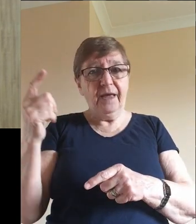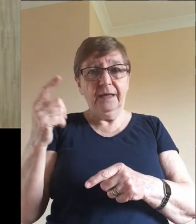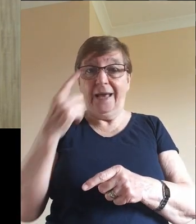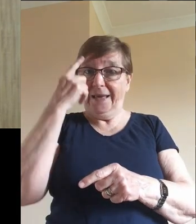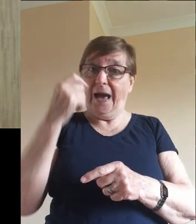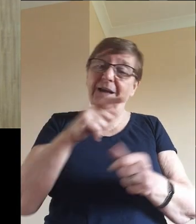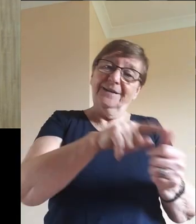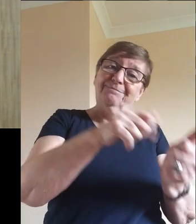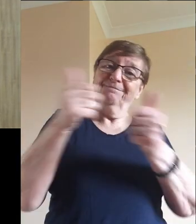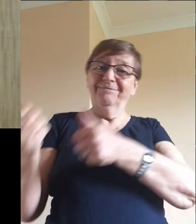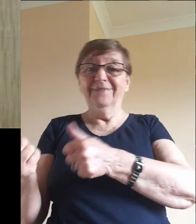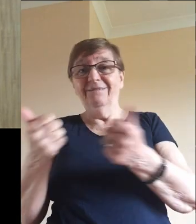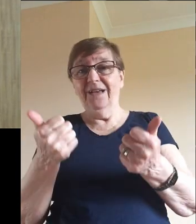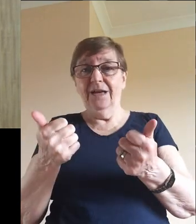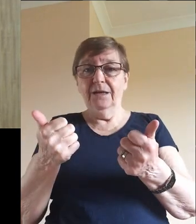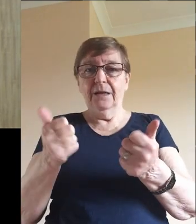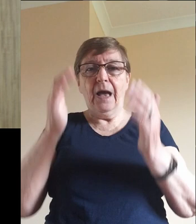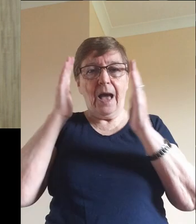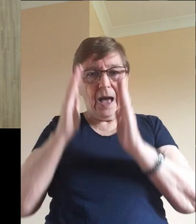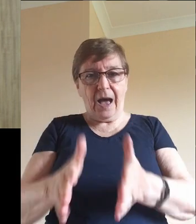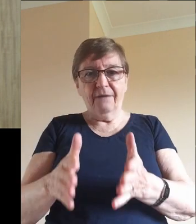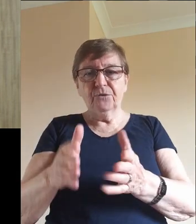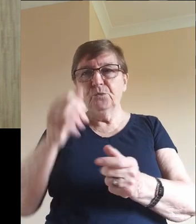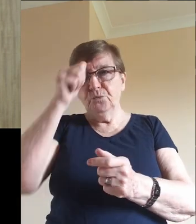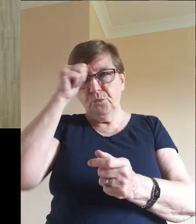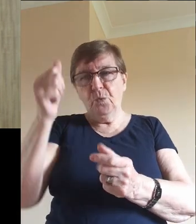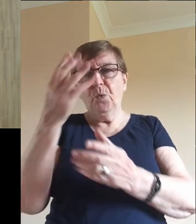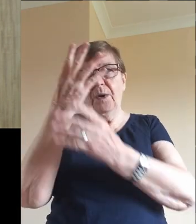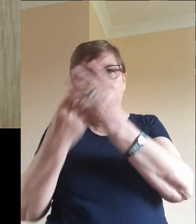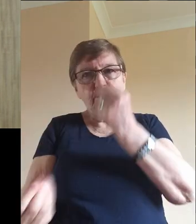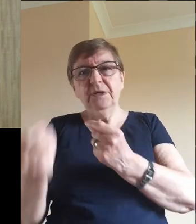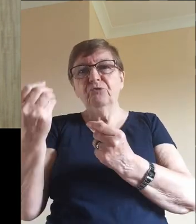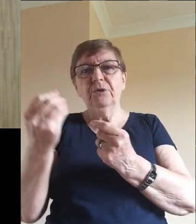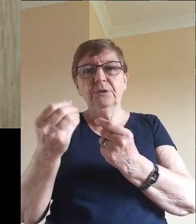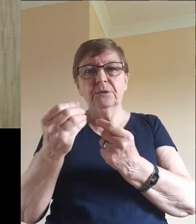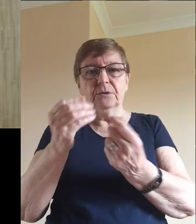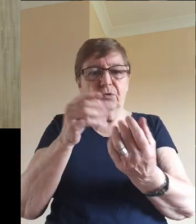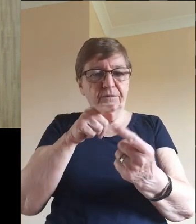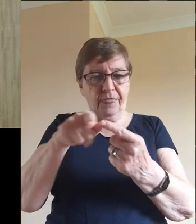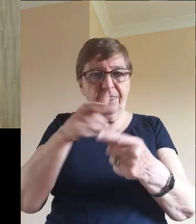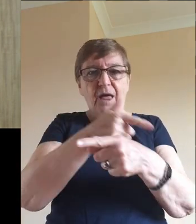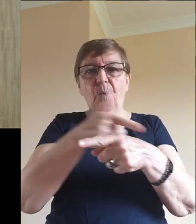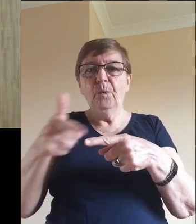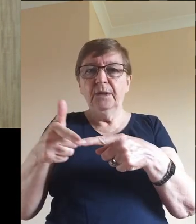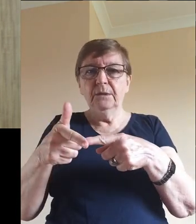them without the experience, too, of what was in between.